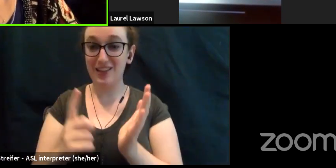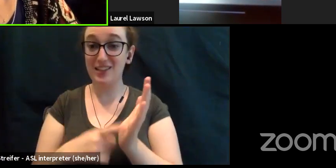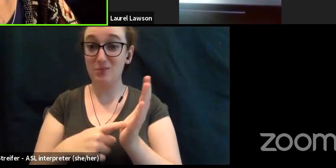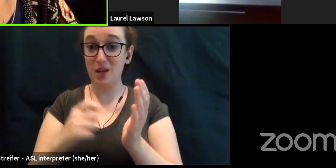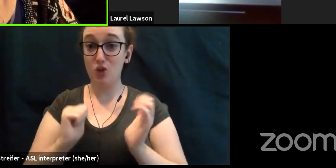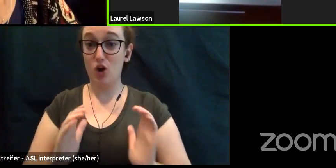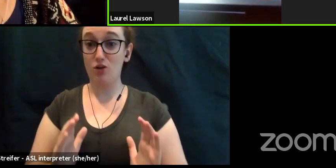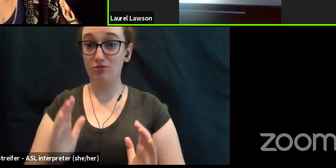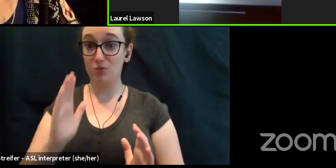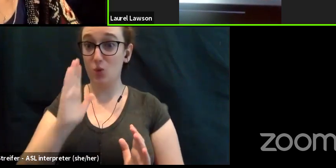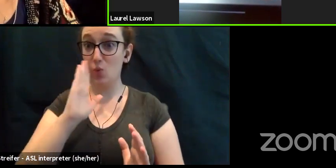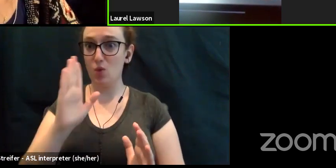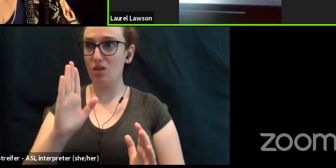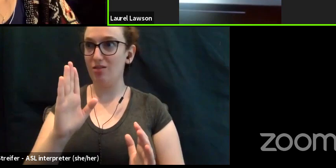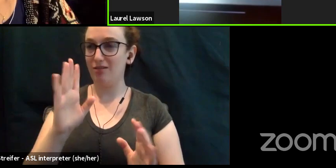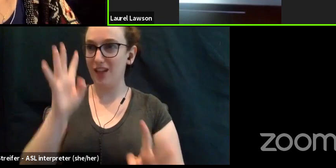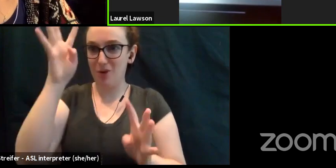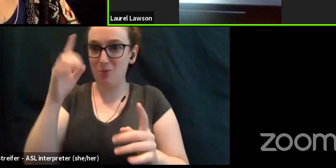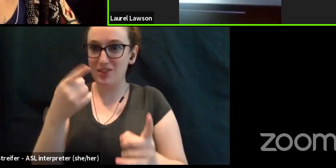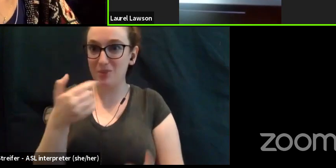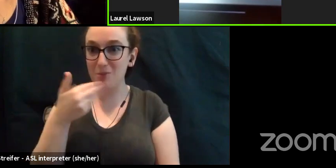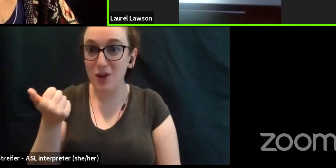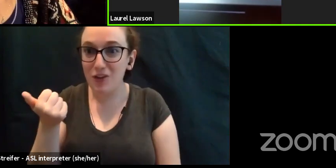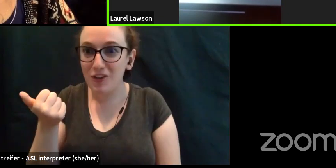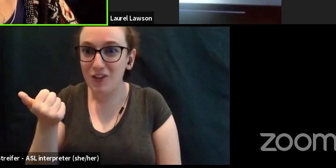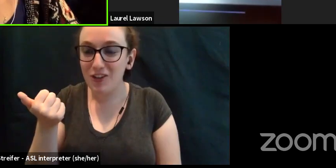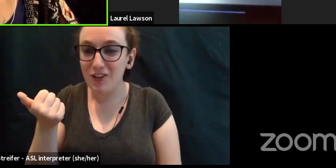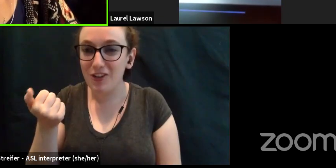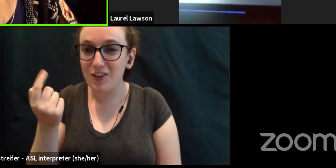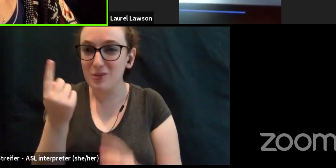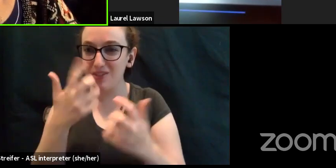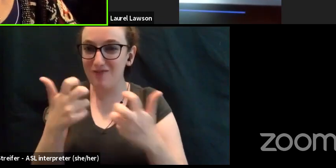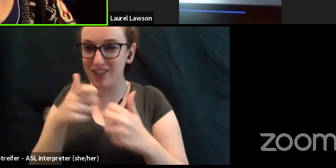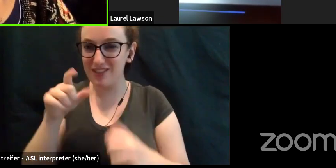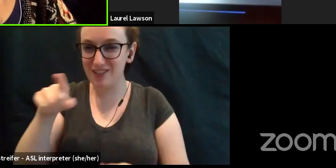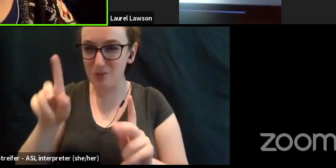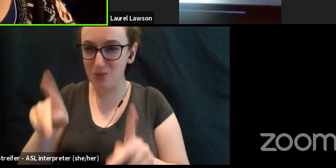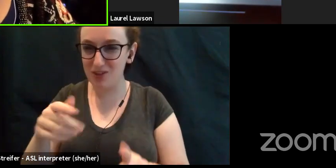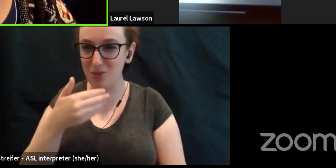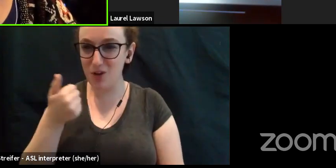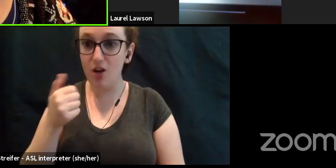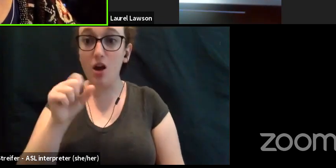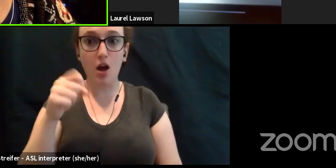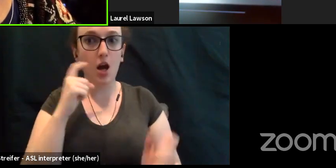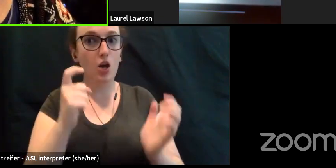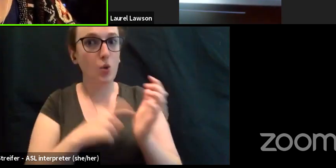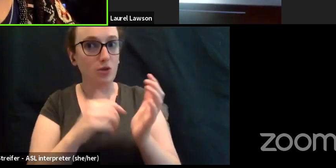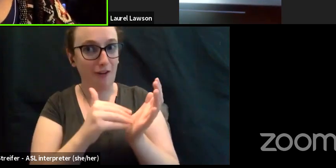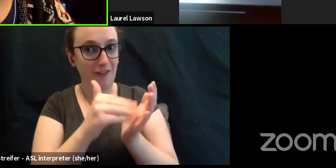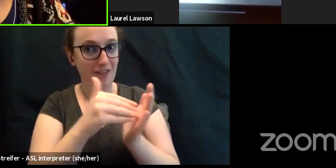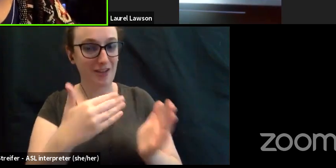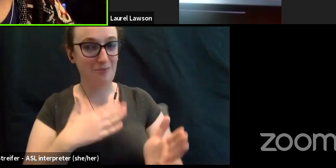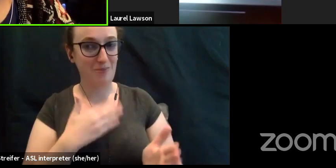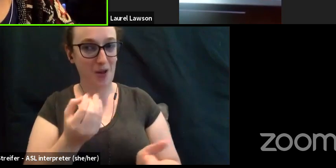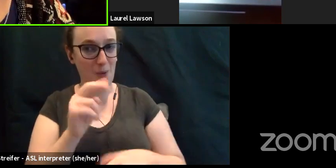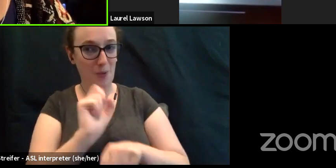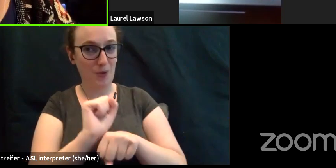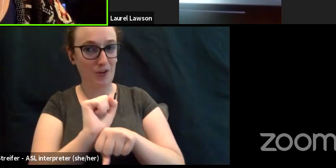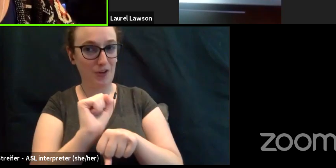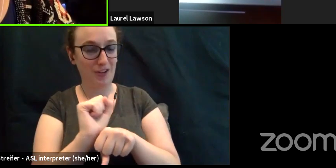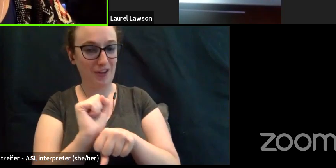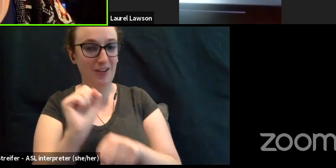better than what I had planned for them. That, yes, I find that all the time in my work. I often think about like